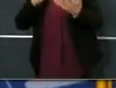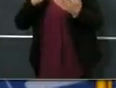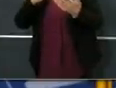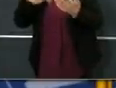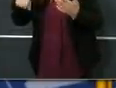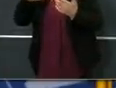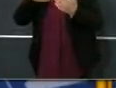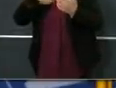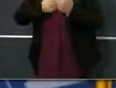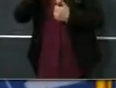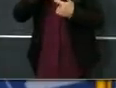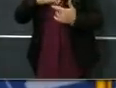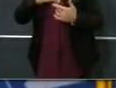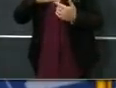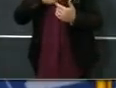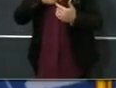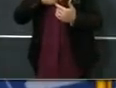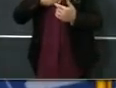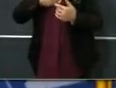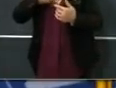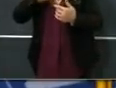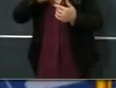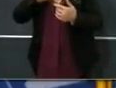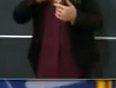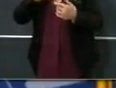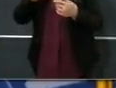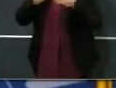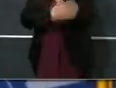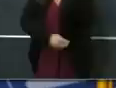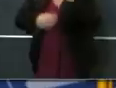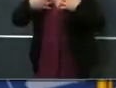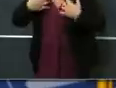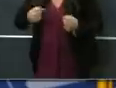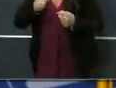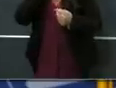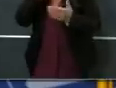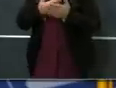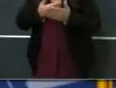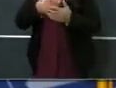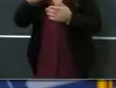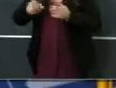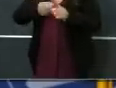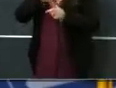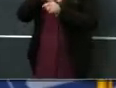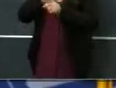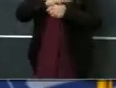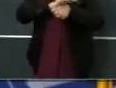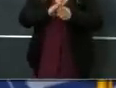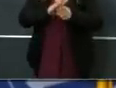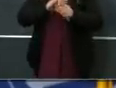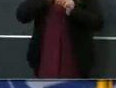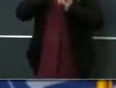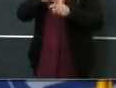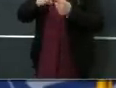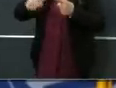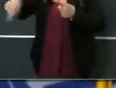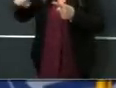health, are uniquely affected by it. And this COVID-19 response is